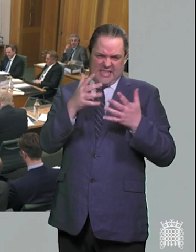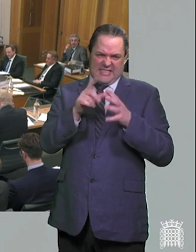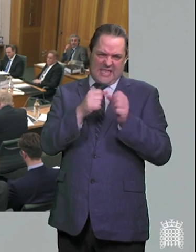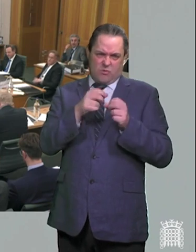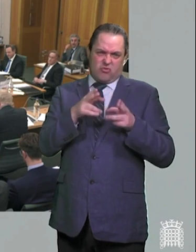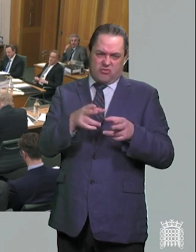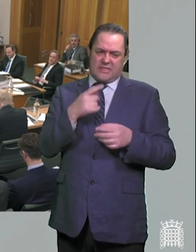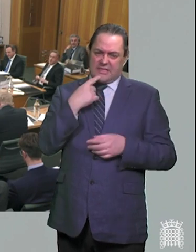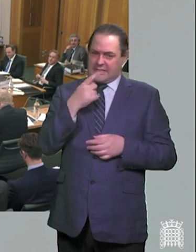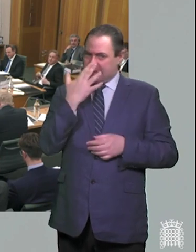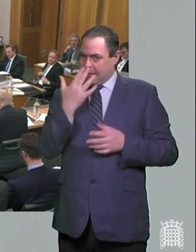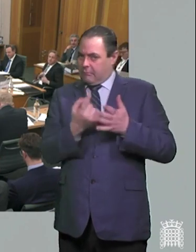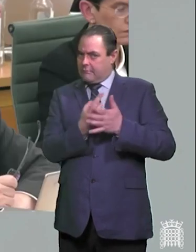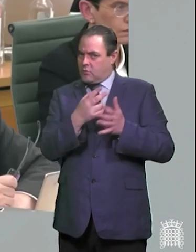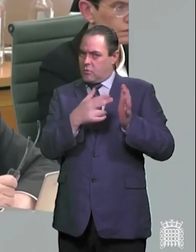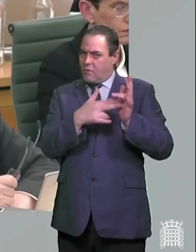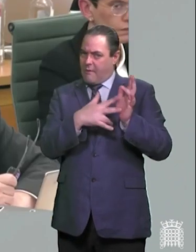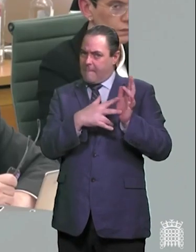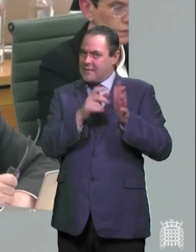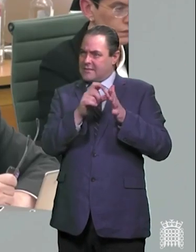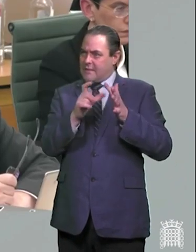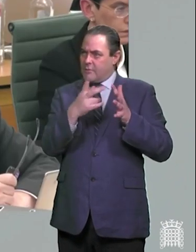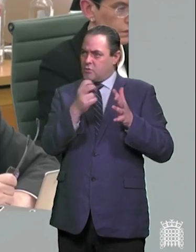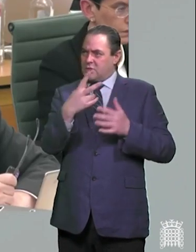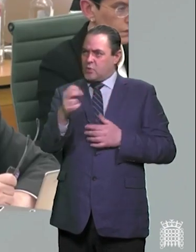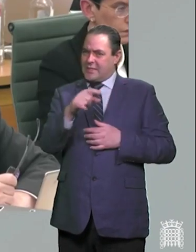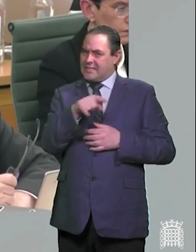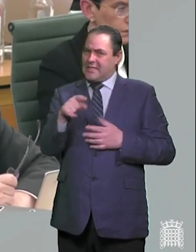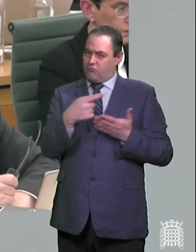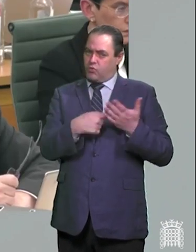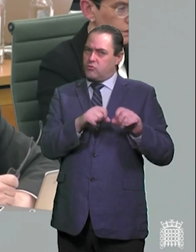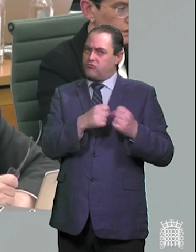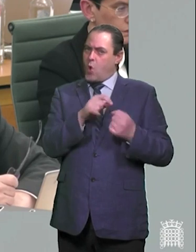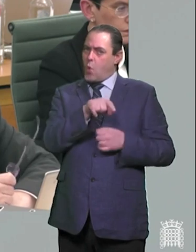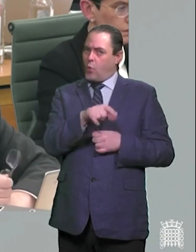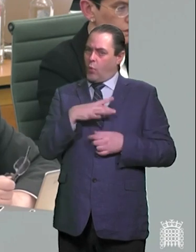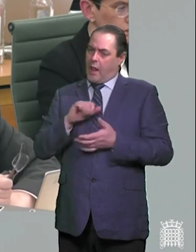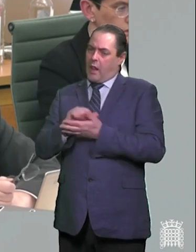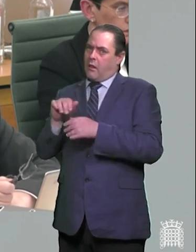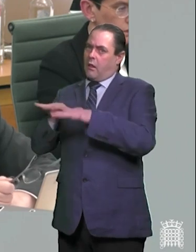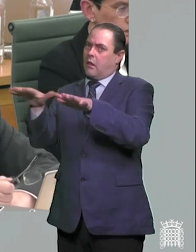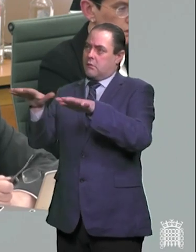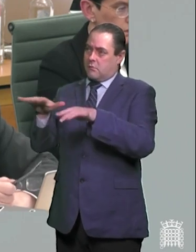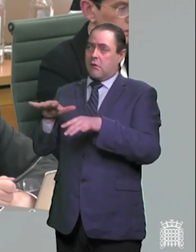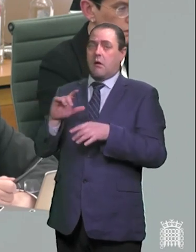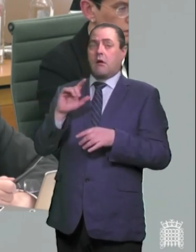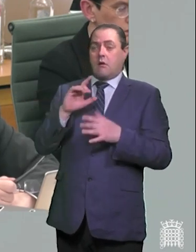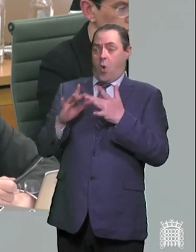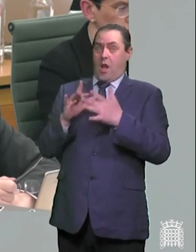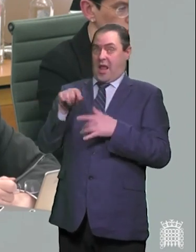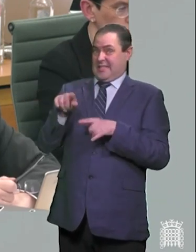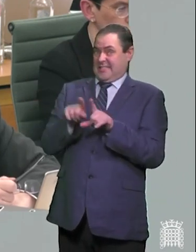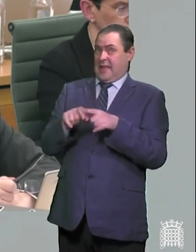Downing Street in November and December 2020 where COVID rules had been broken. Now, the article appeared online later